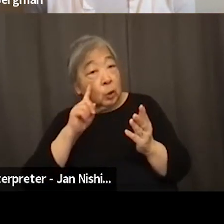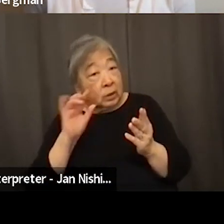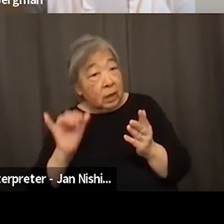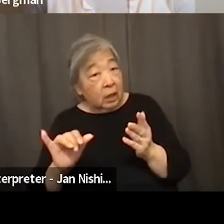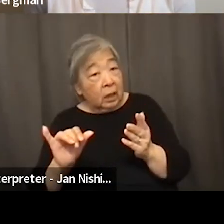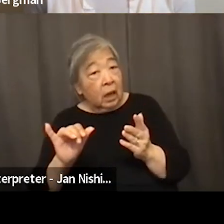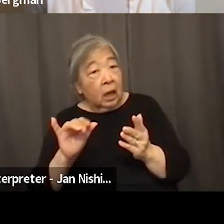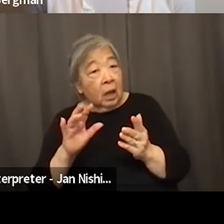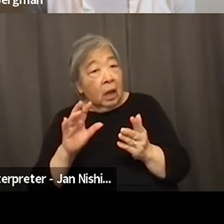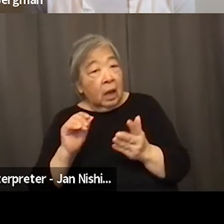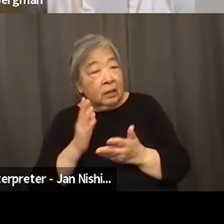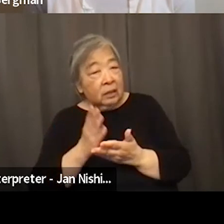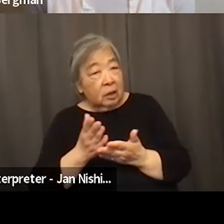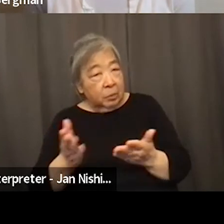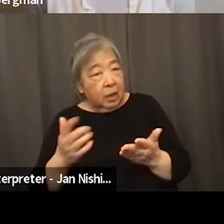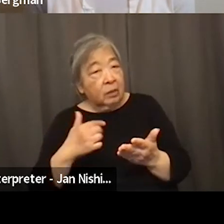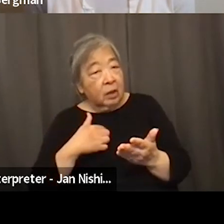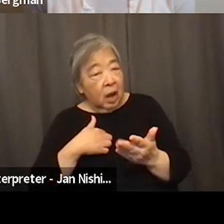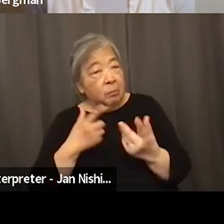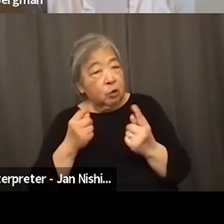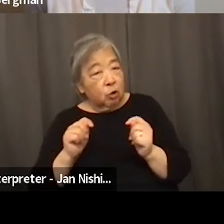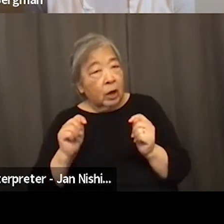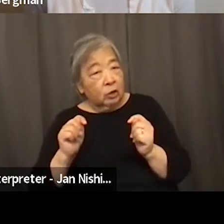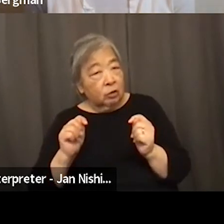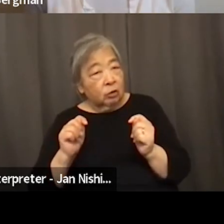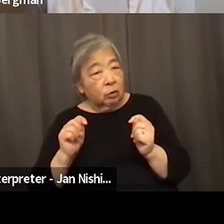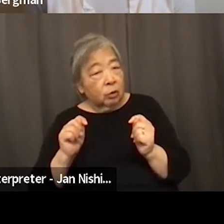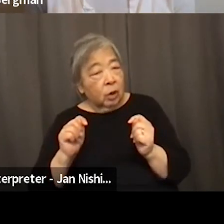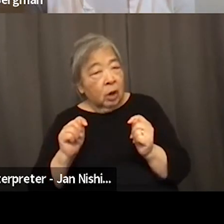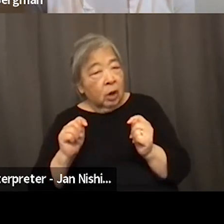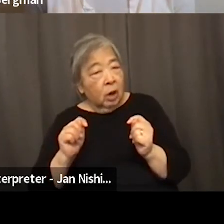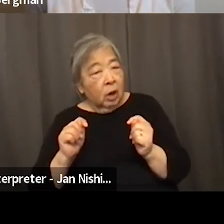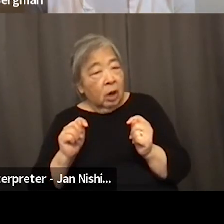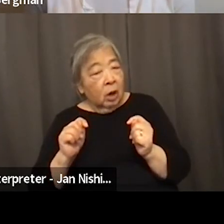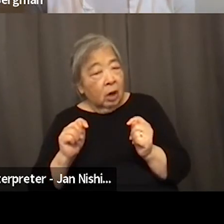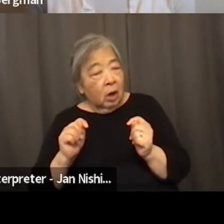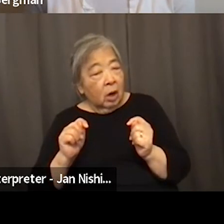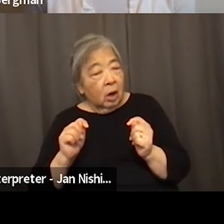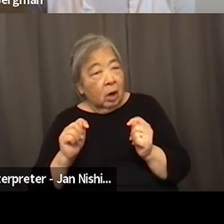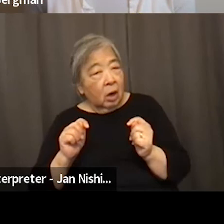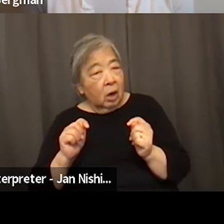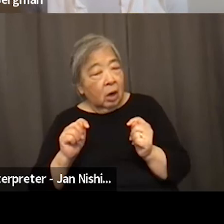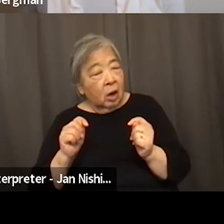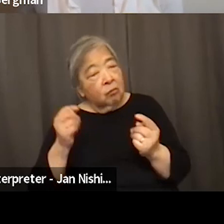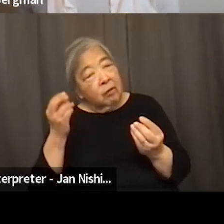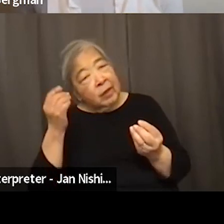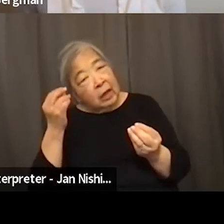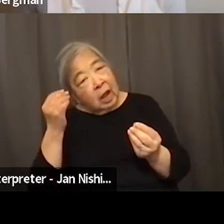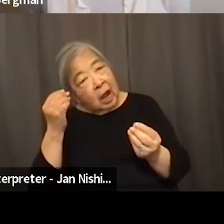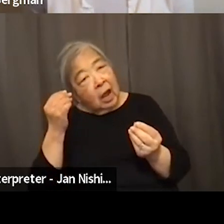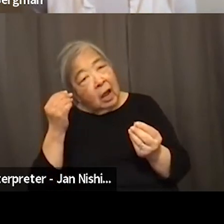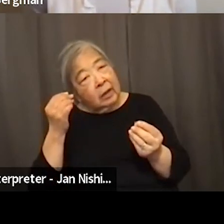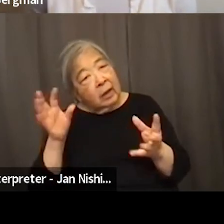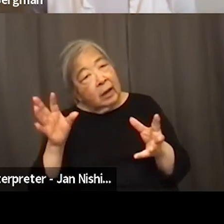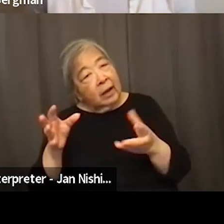And something that I've been trying to like gather and reflect on over the past